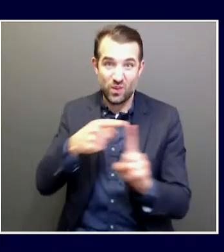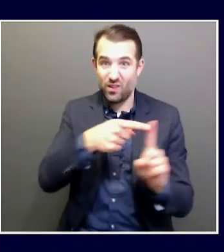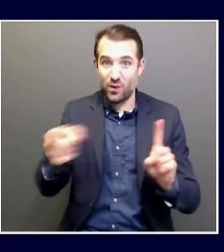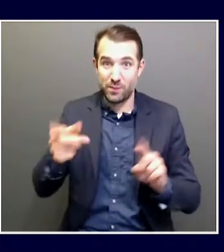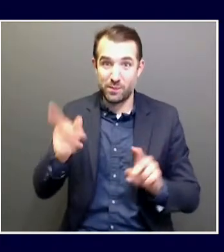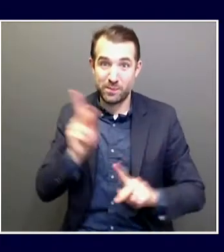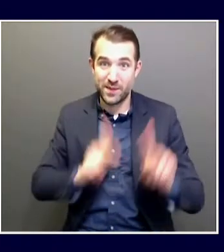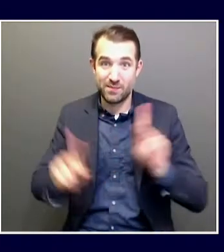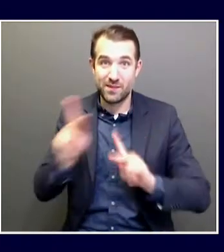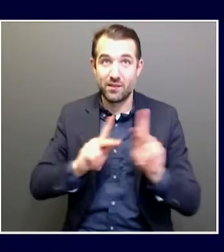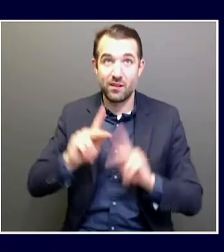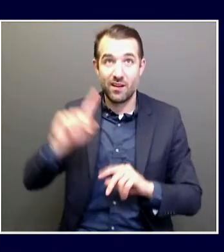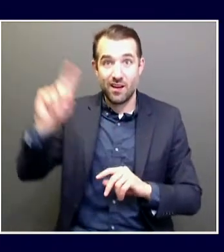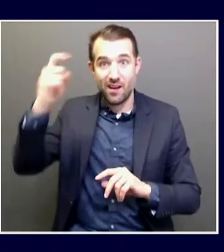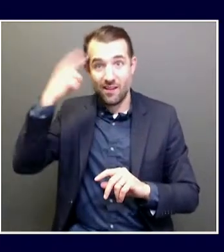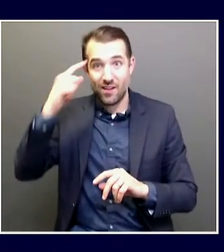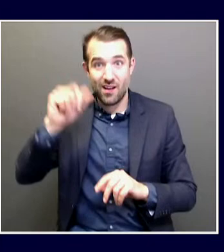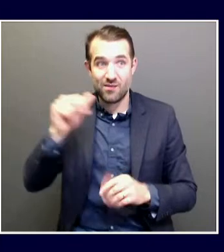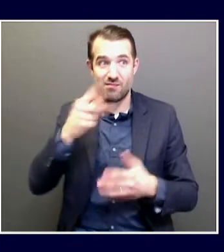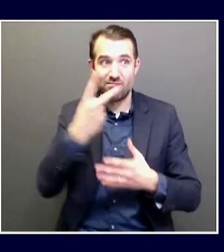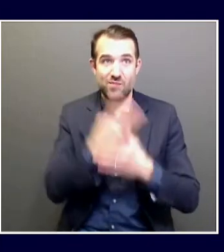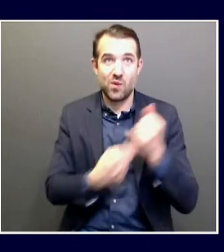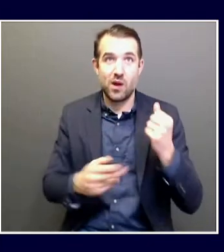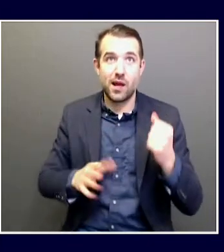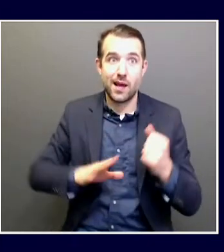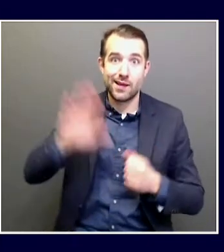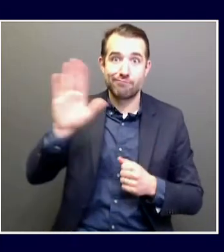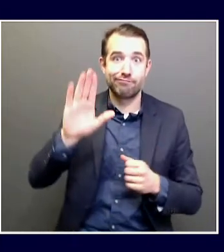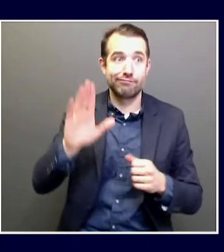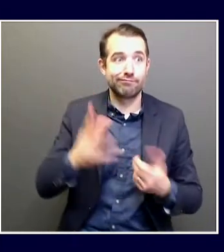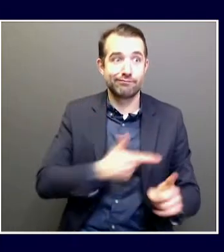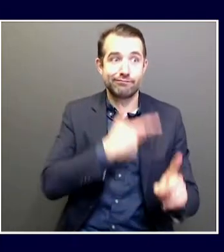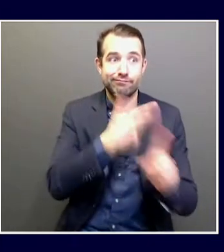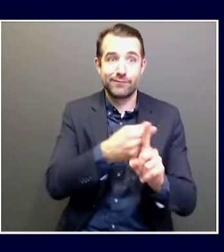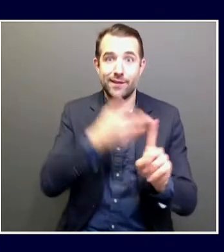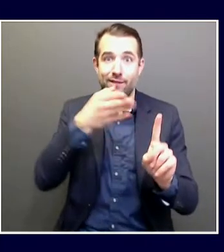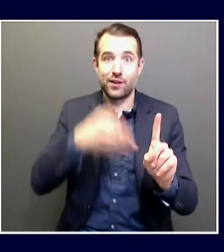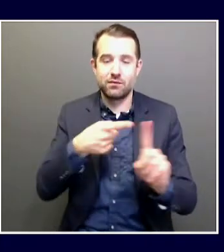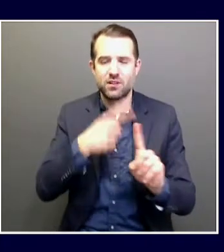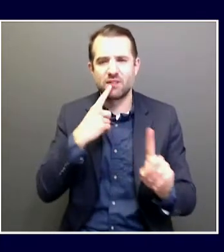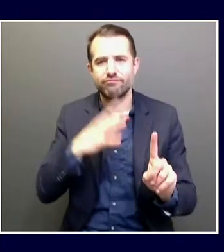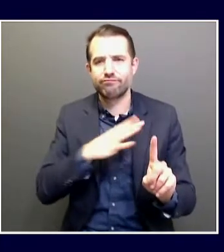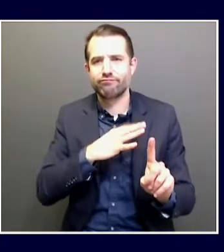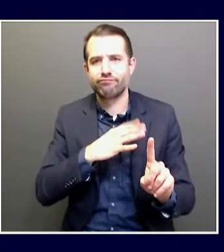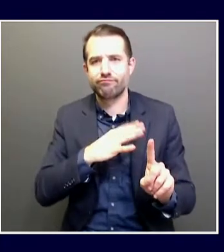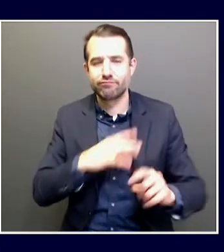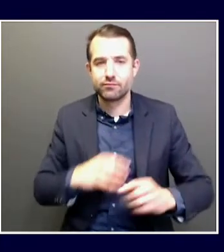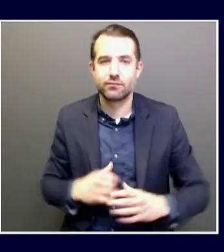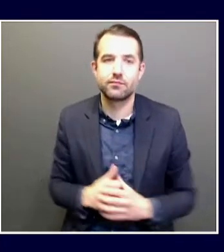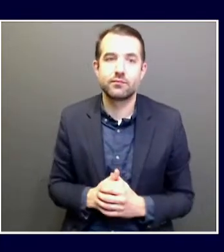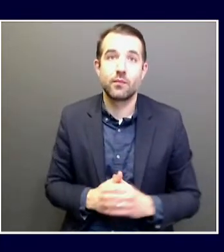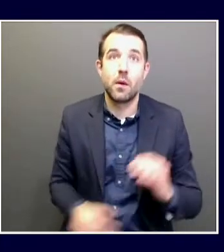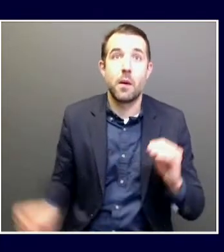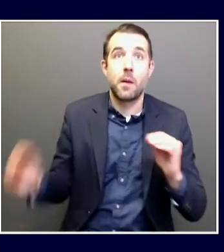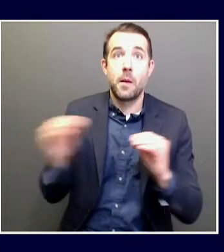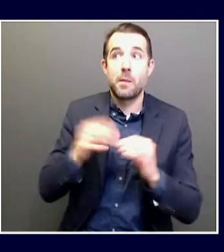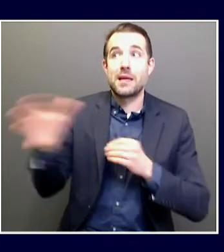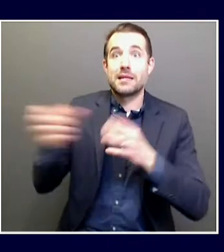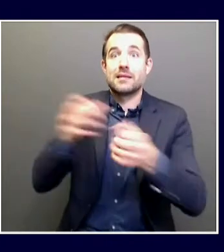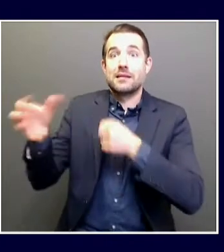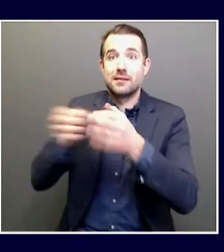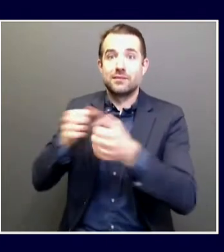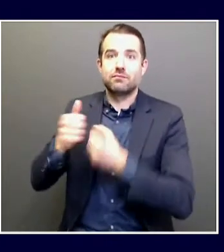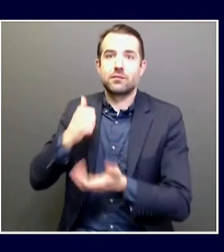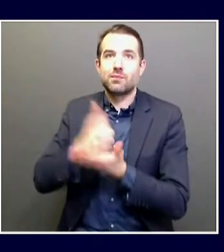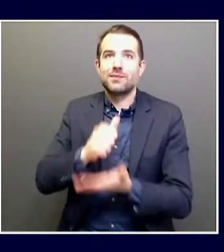Commissioner Lambrou discuss, more recently, we've deployed more and more members of the National Guard to help in a number of non-clinical